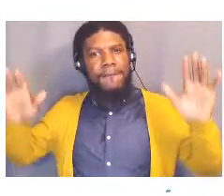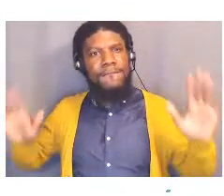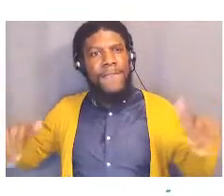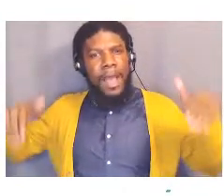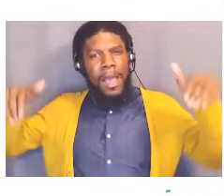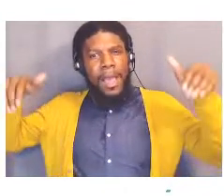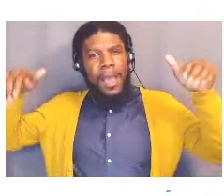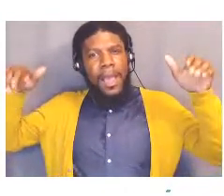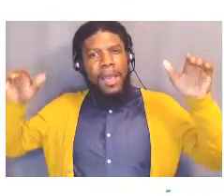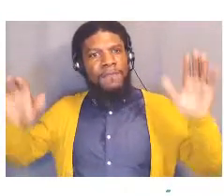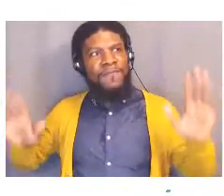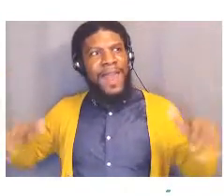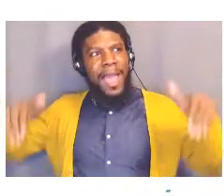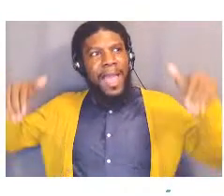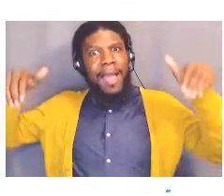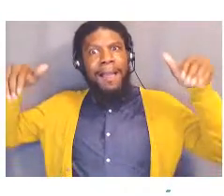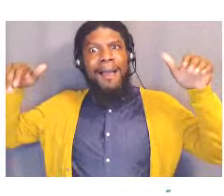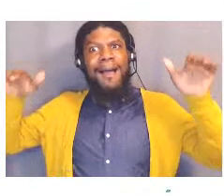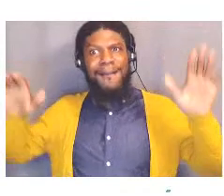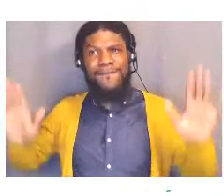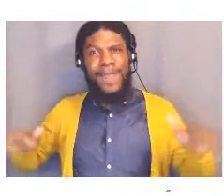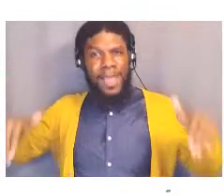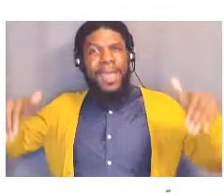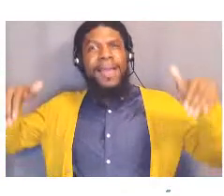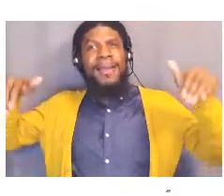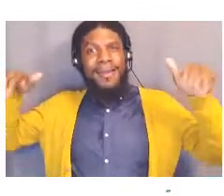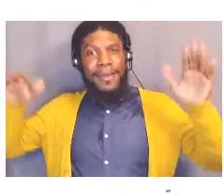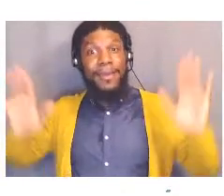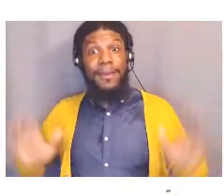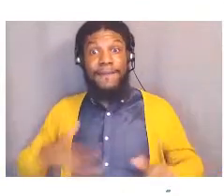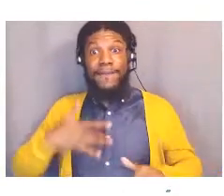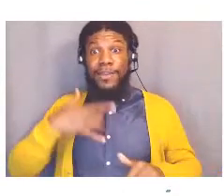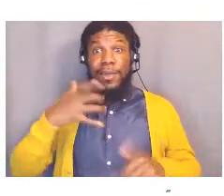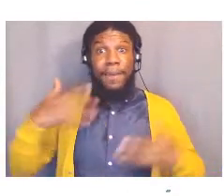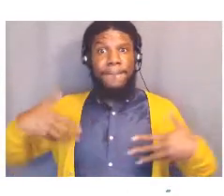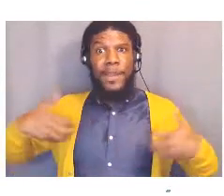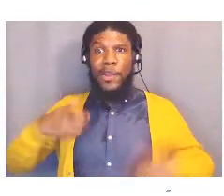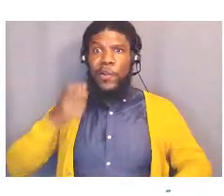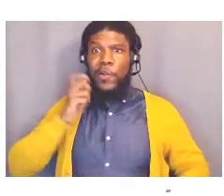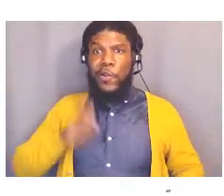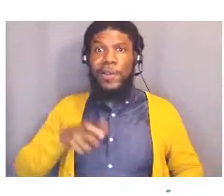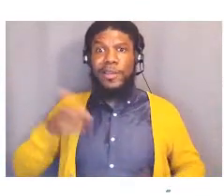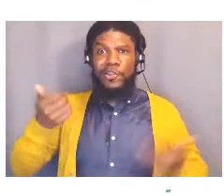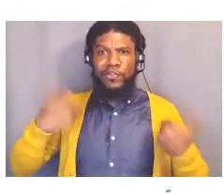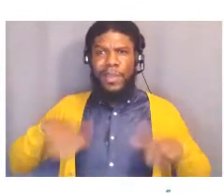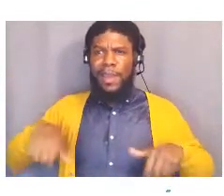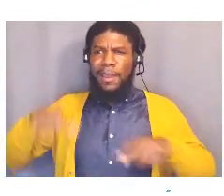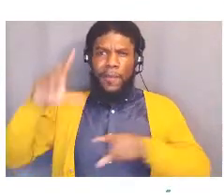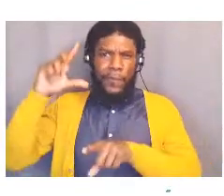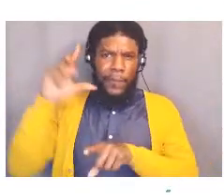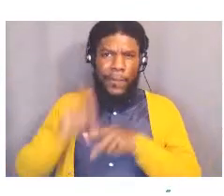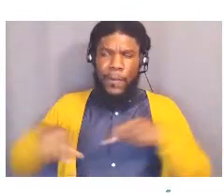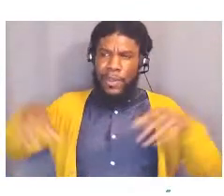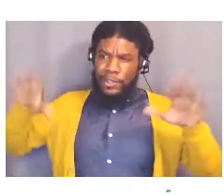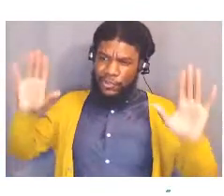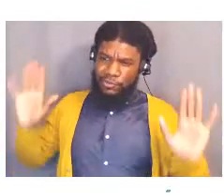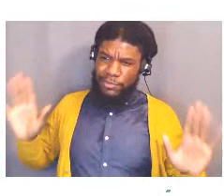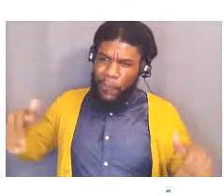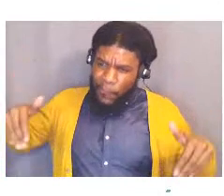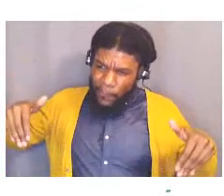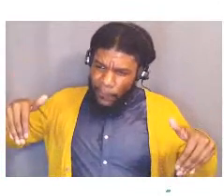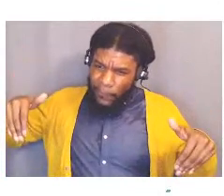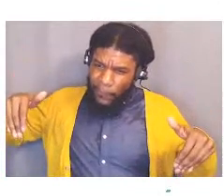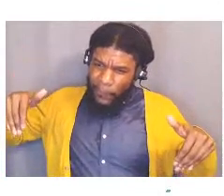By the time he think that monkey is cool, he tries that power dive. He starts down